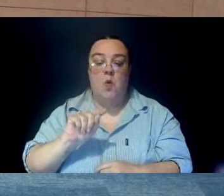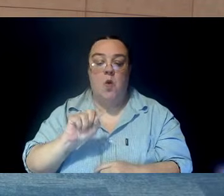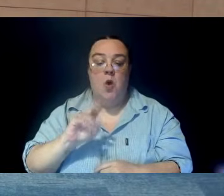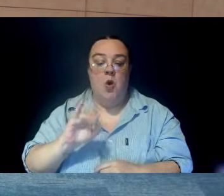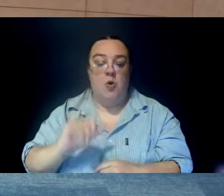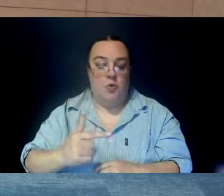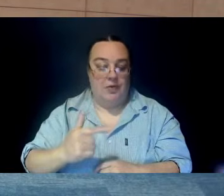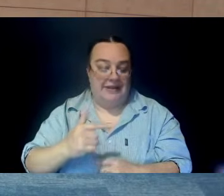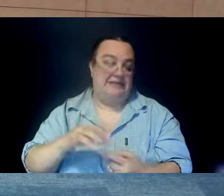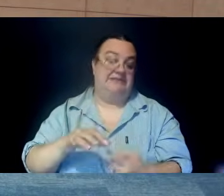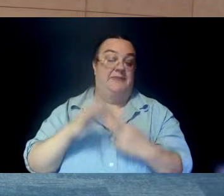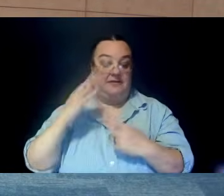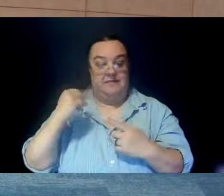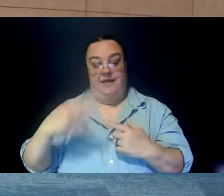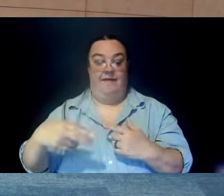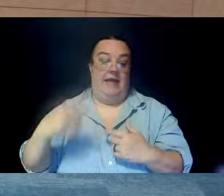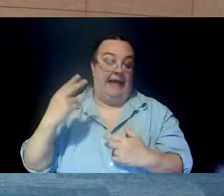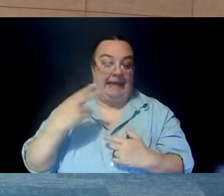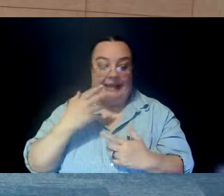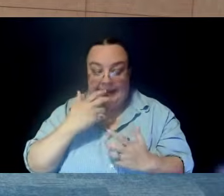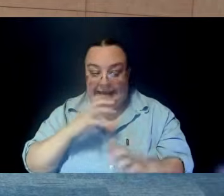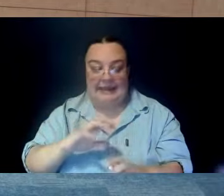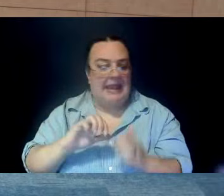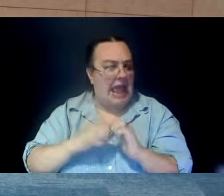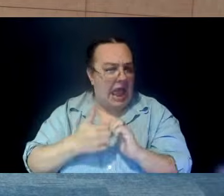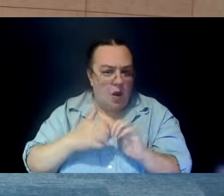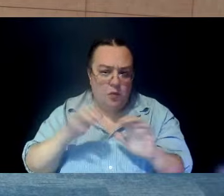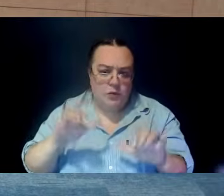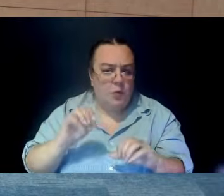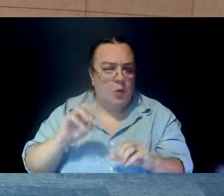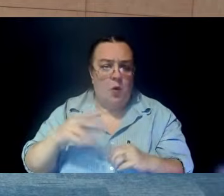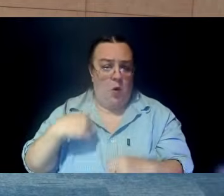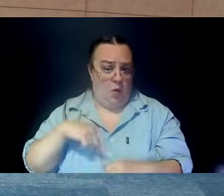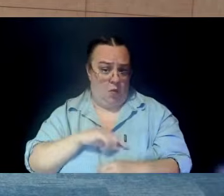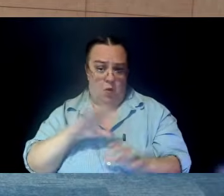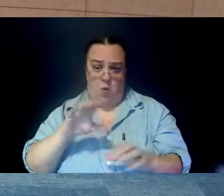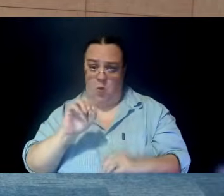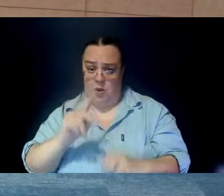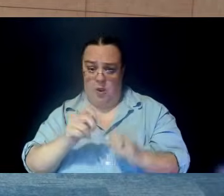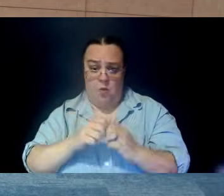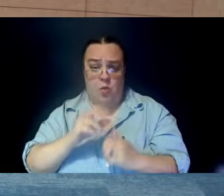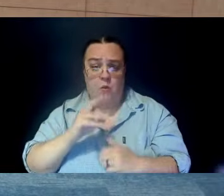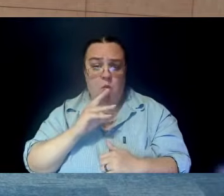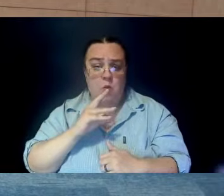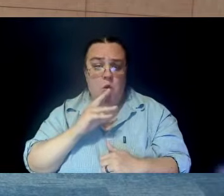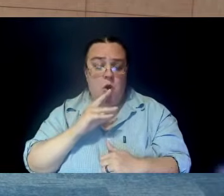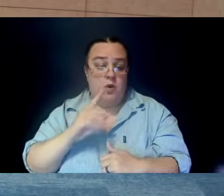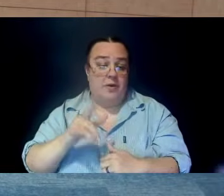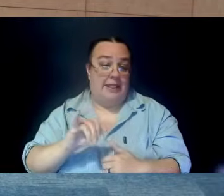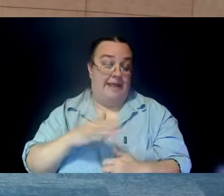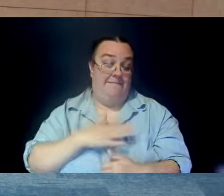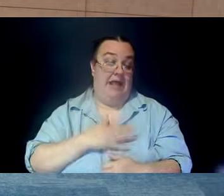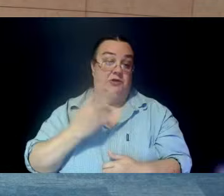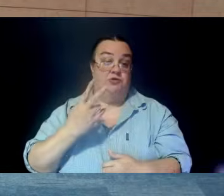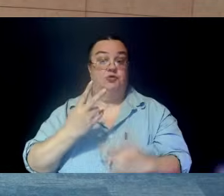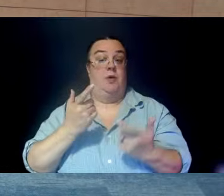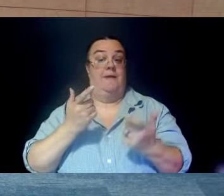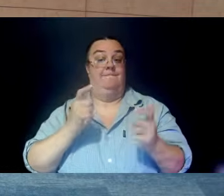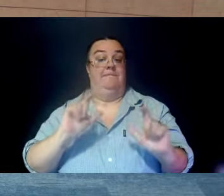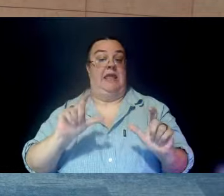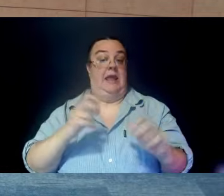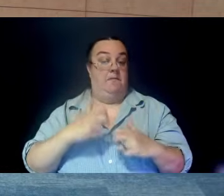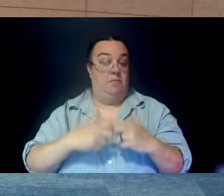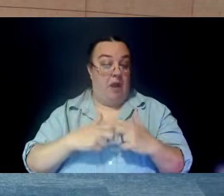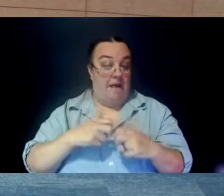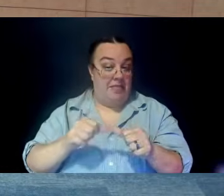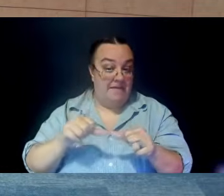especially given the high heat. Or how are we doing, or are we okay on the watering? My two big problem areas have